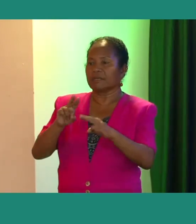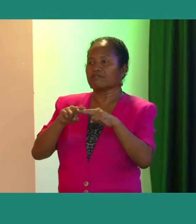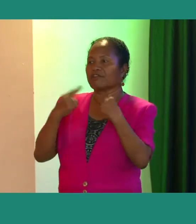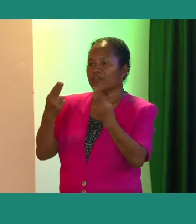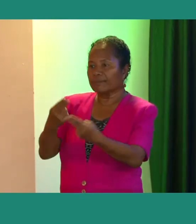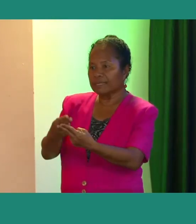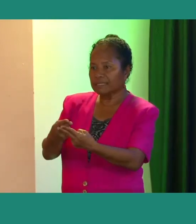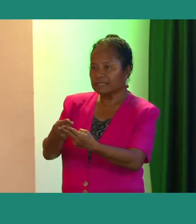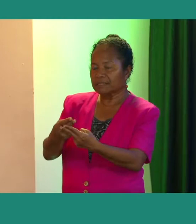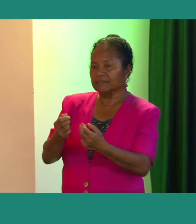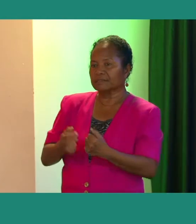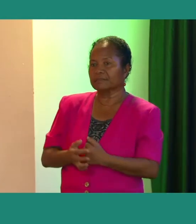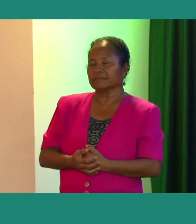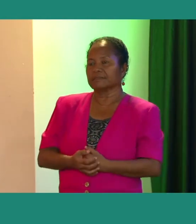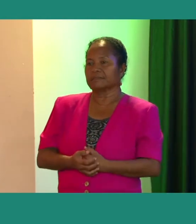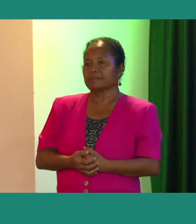organisations.